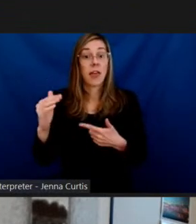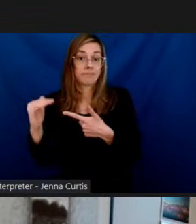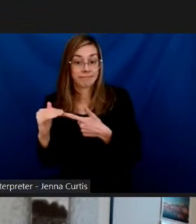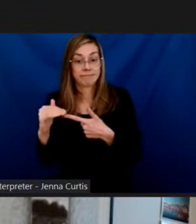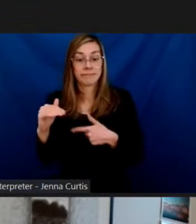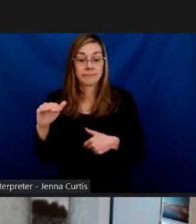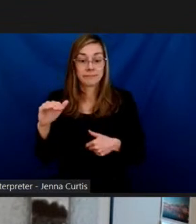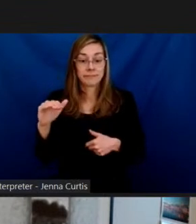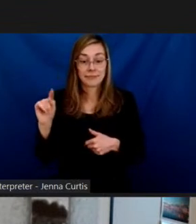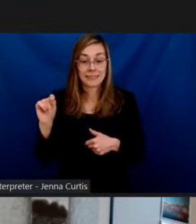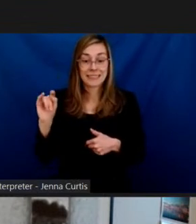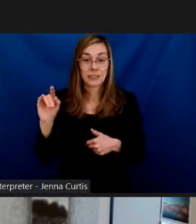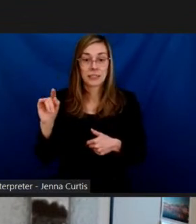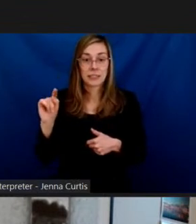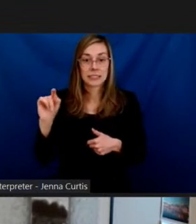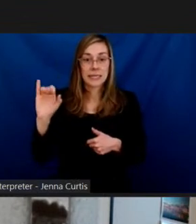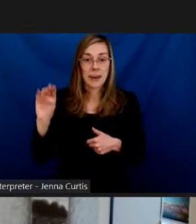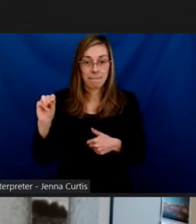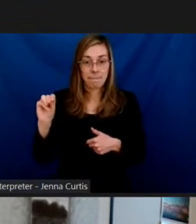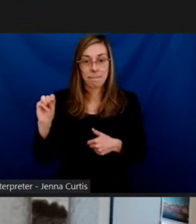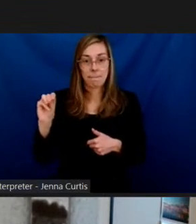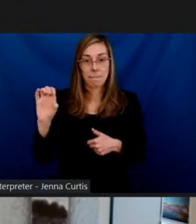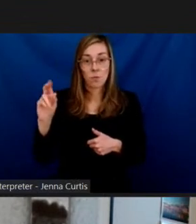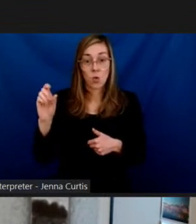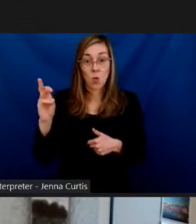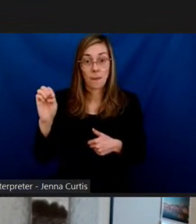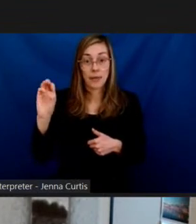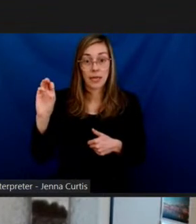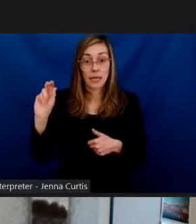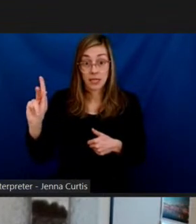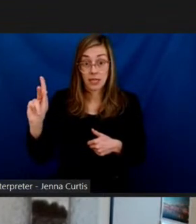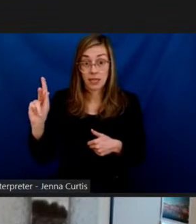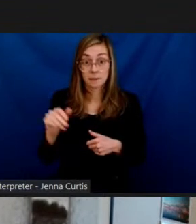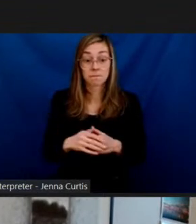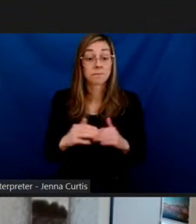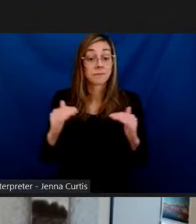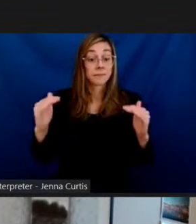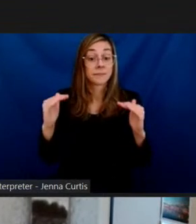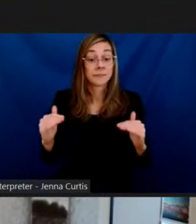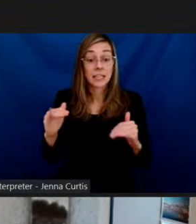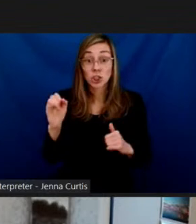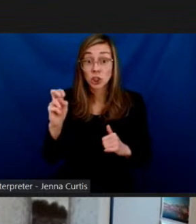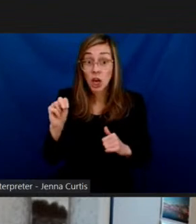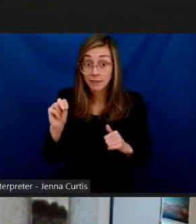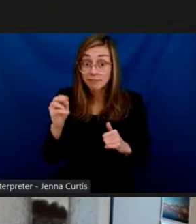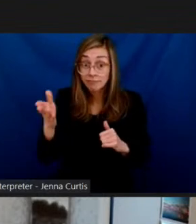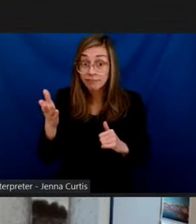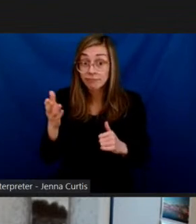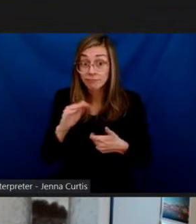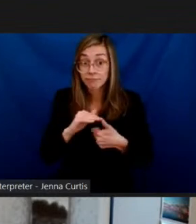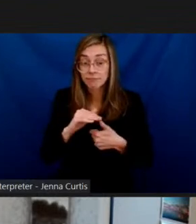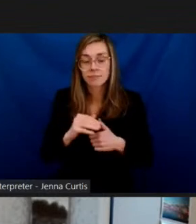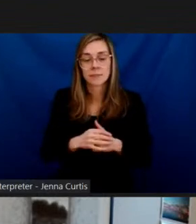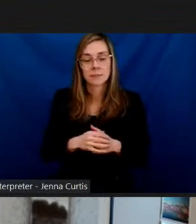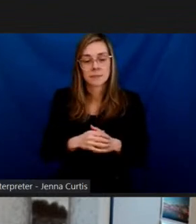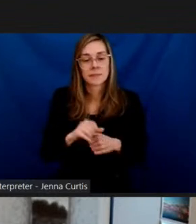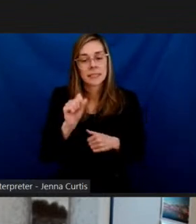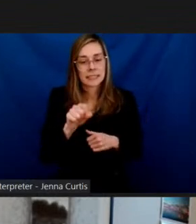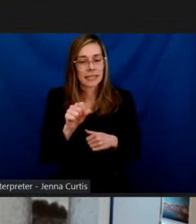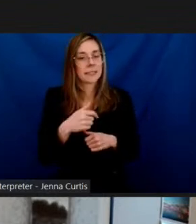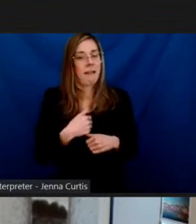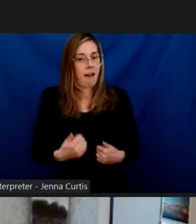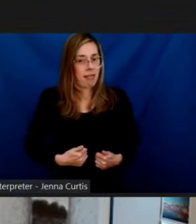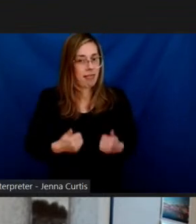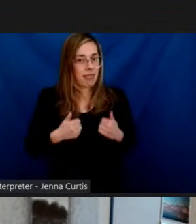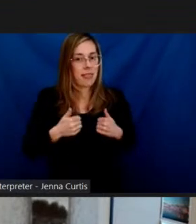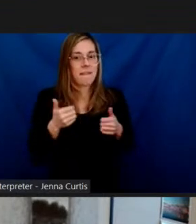yourself? Sure thing. Can you hear me? We can hear you. Yep. All right. So I am a resident of the Brooklyn neighborhood, and